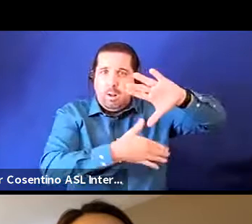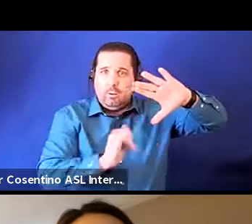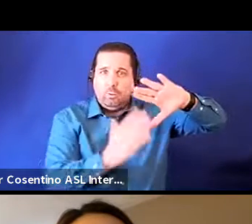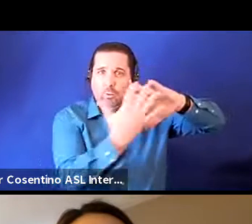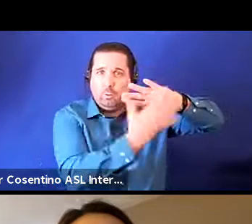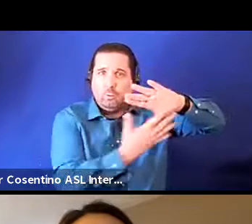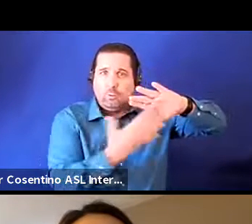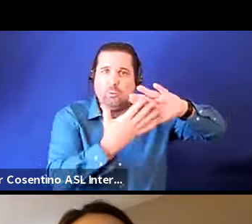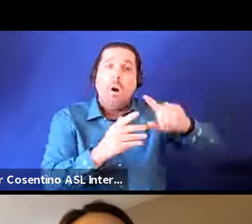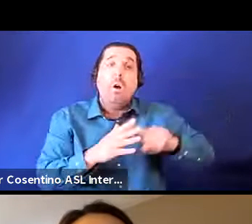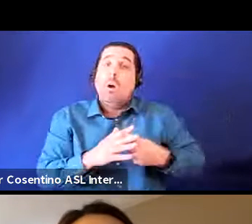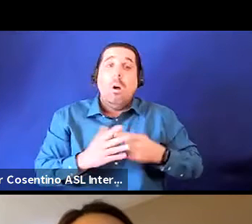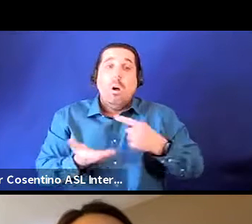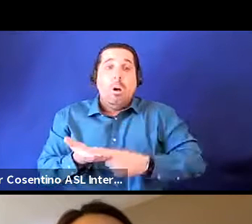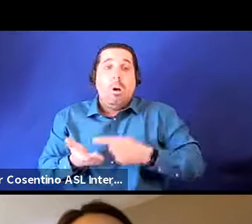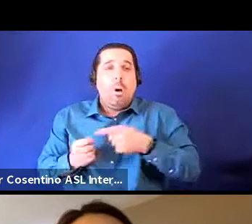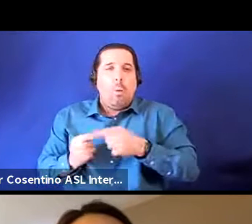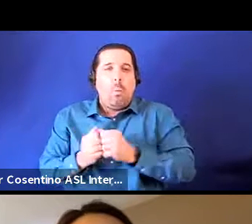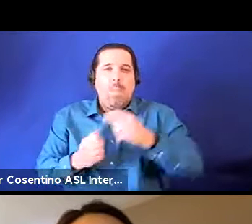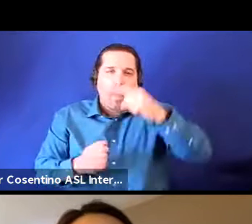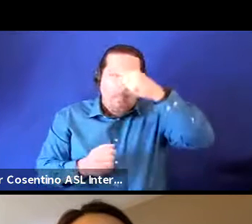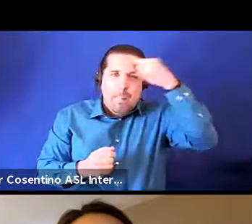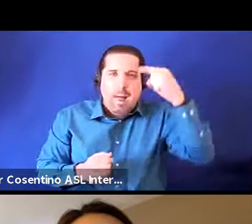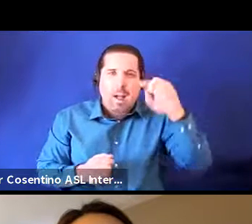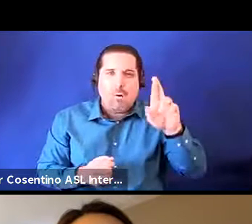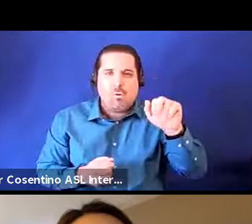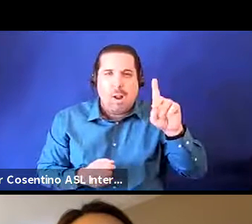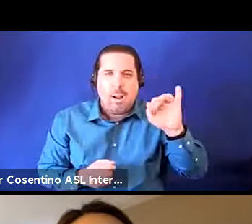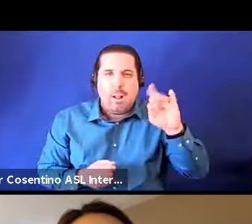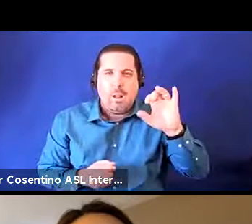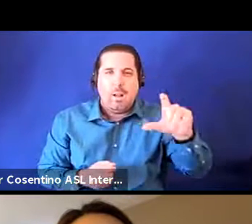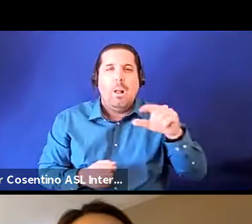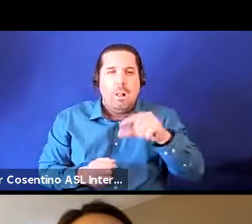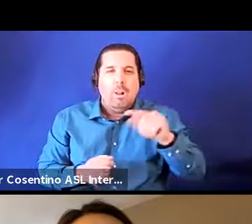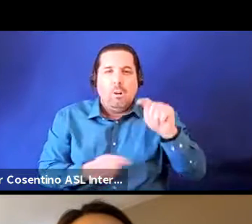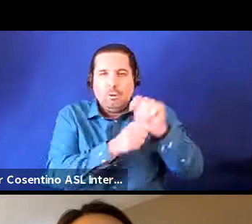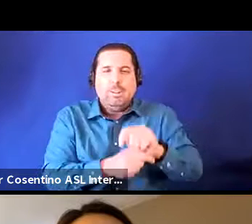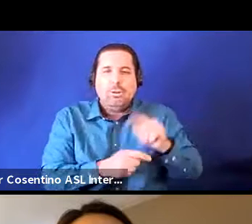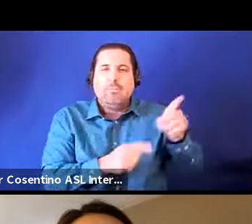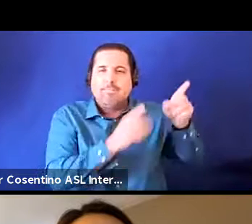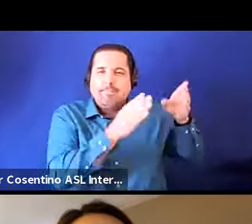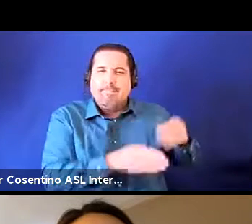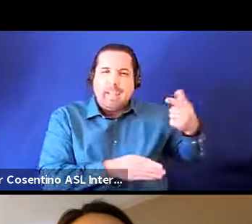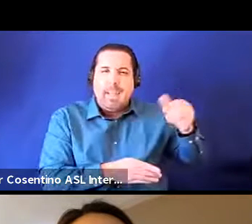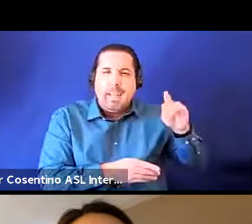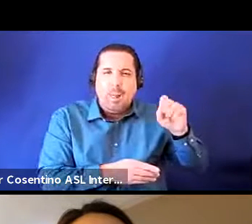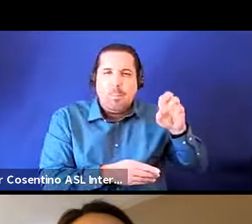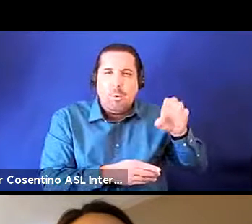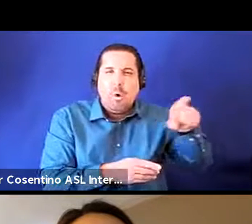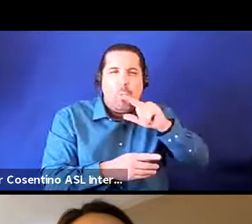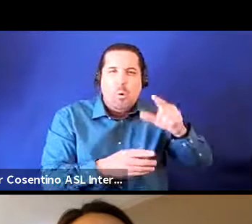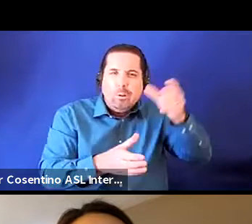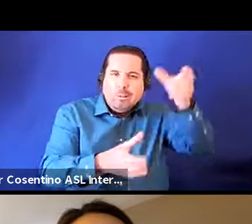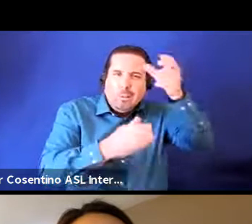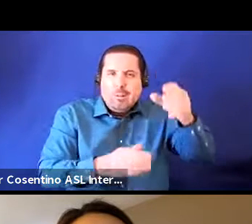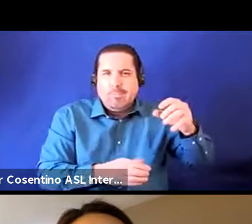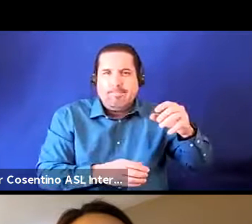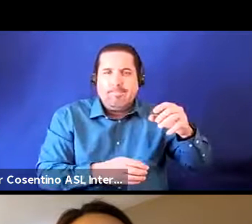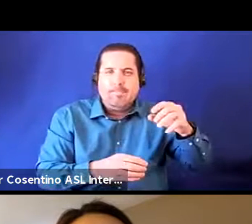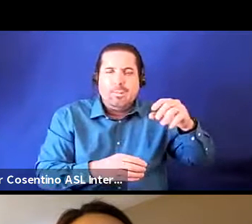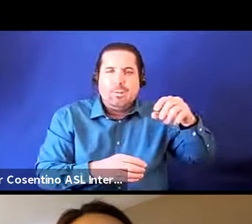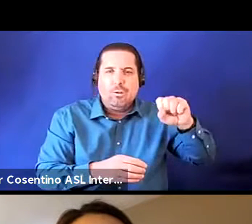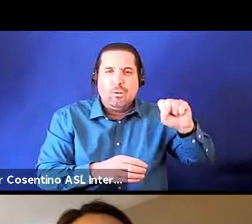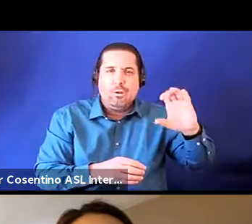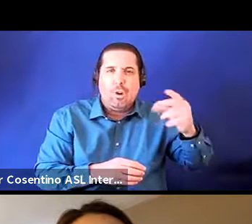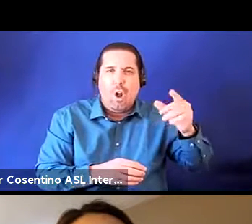with the Black radical tradition. And so Ruth Wilson Gilmore, who is the scholar, writer, abolitionist, notably